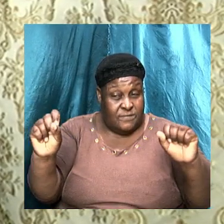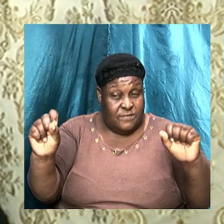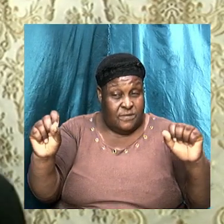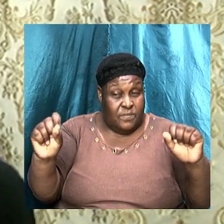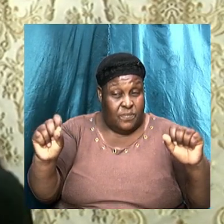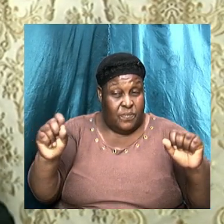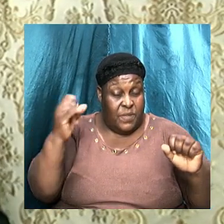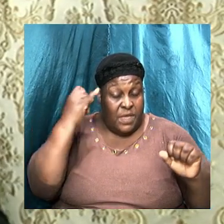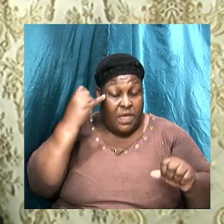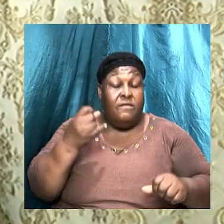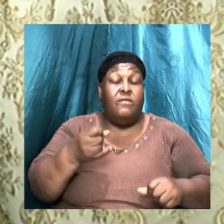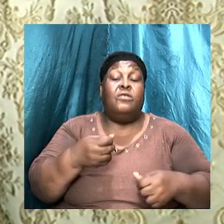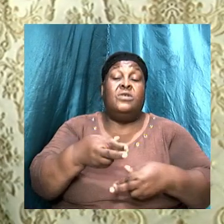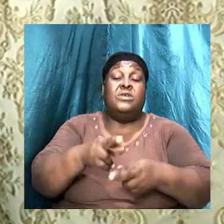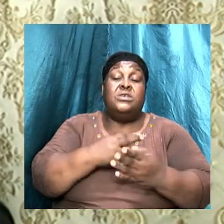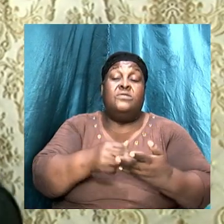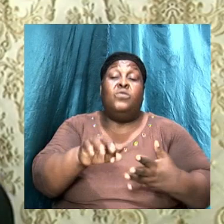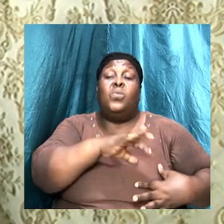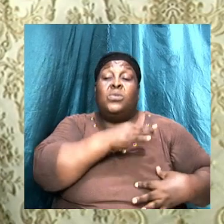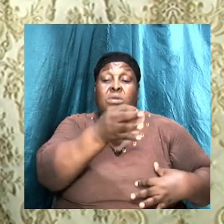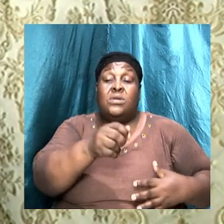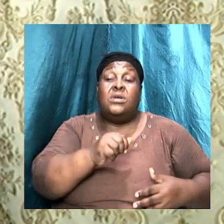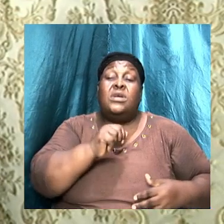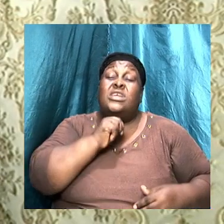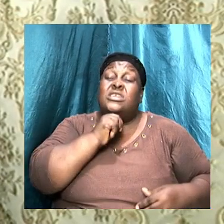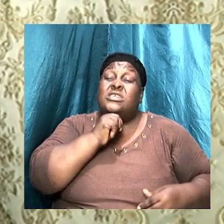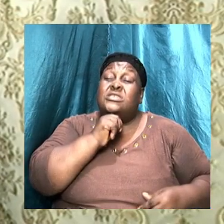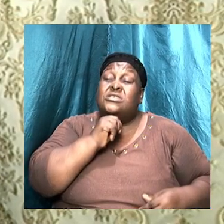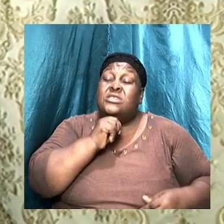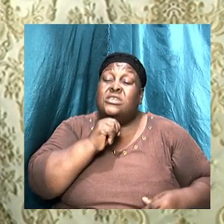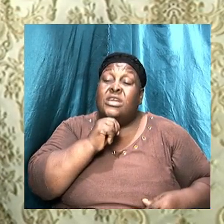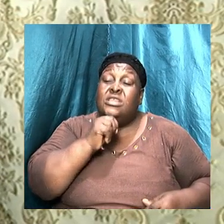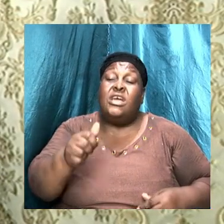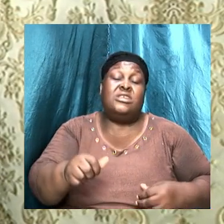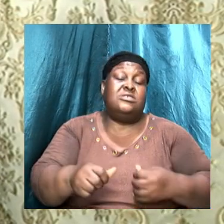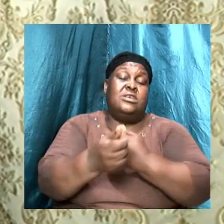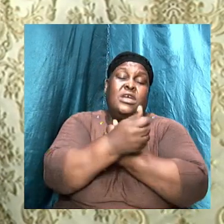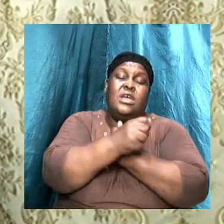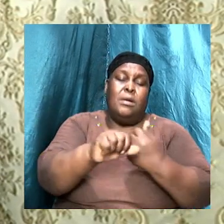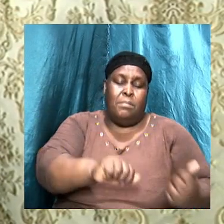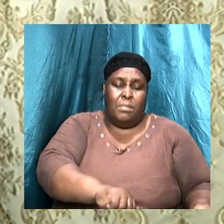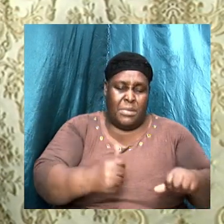If he receives the Holy Ghost and is baptized, is not saved.